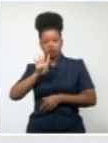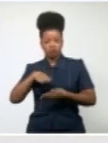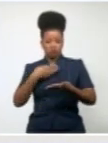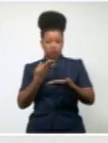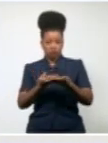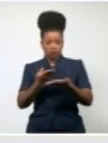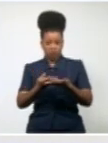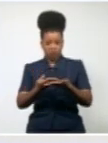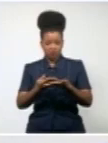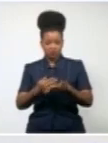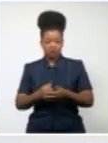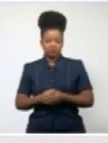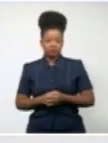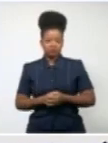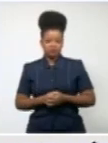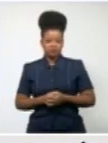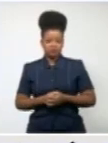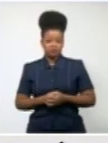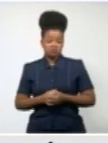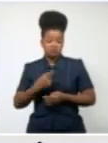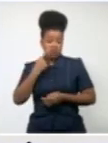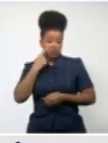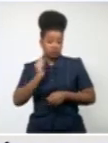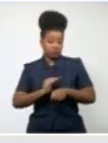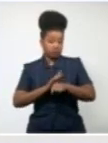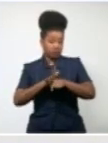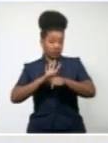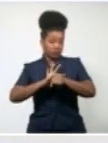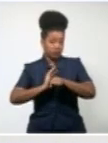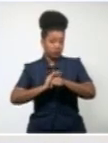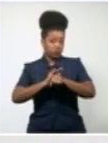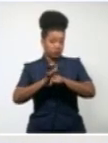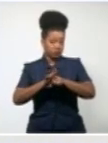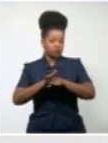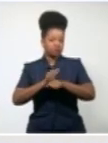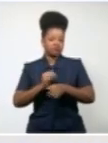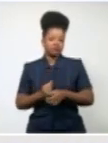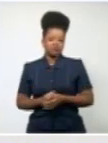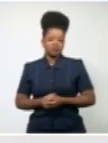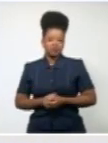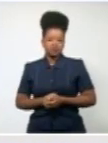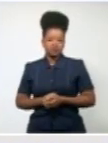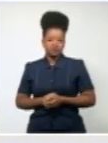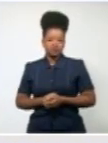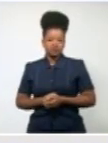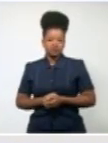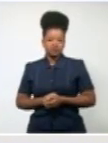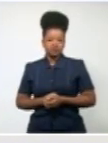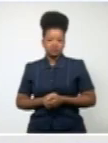1,364 samples were tested for SARS-CoV-2 virus and COVID-19.